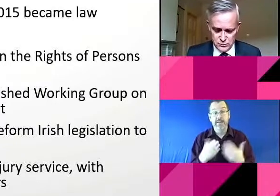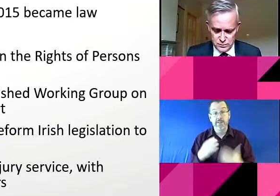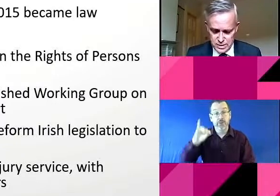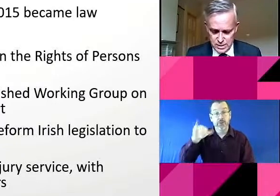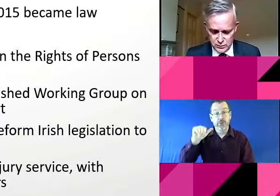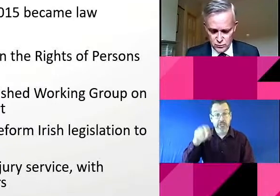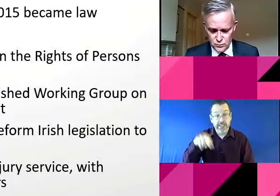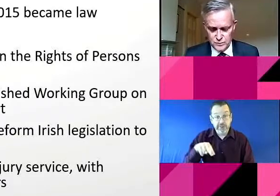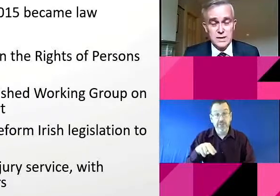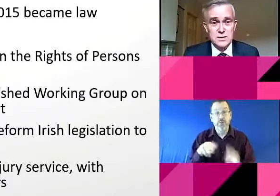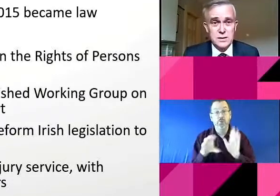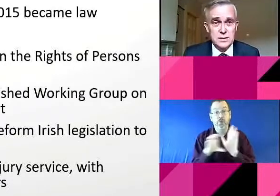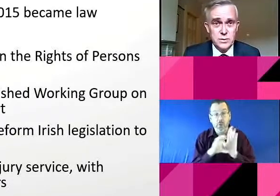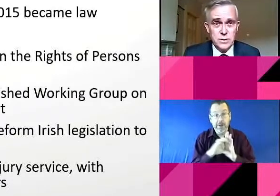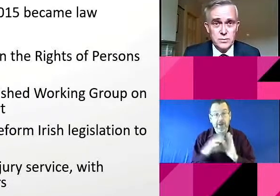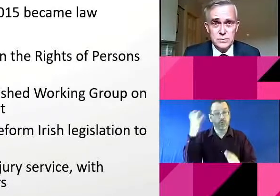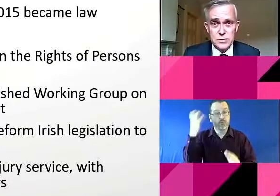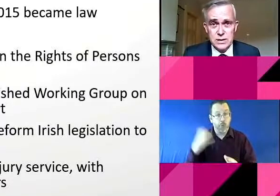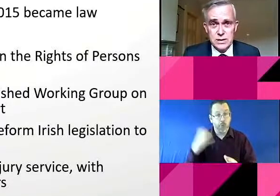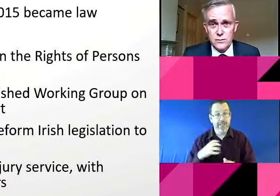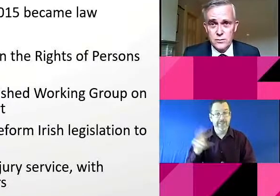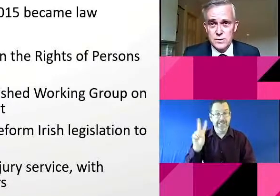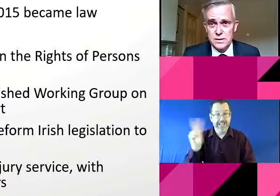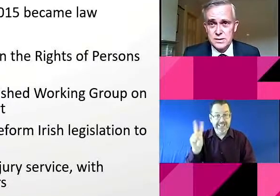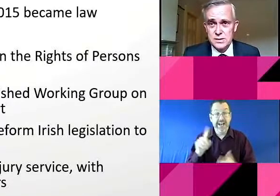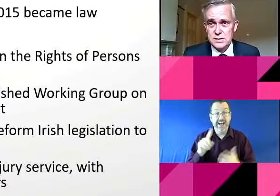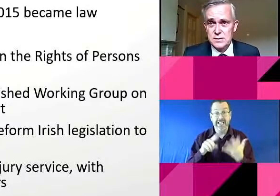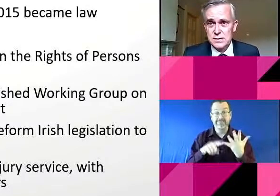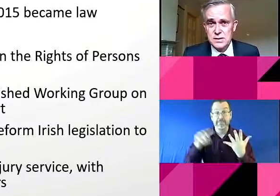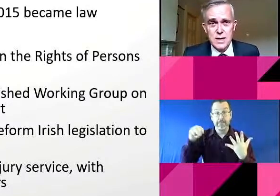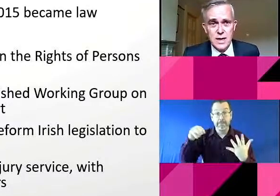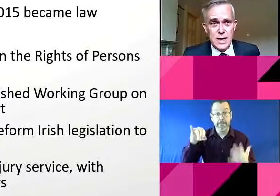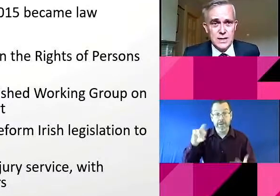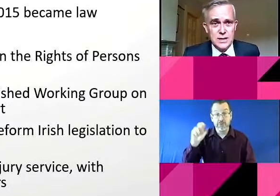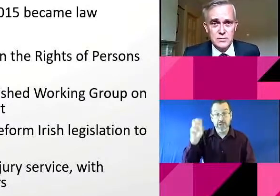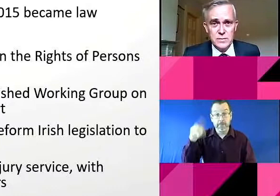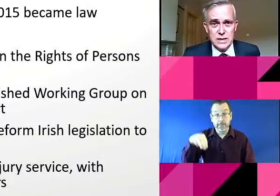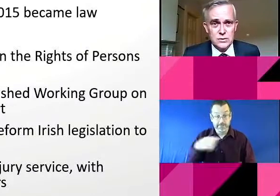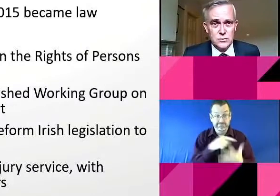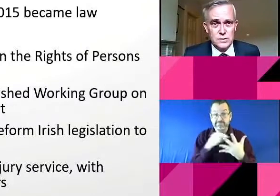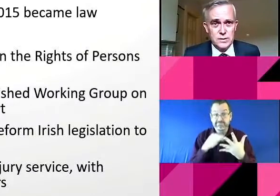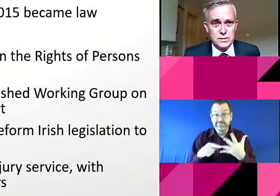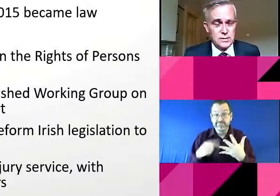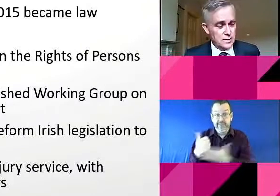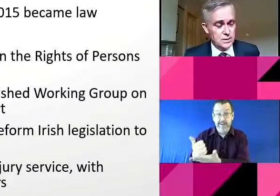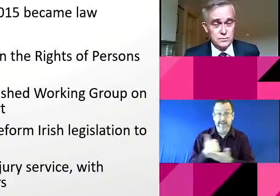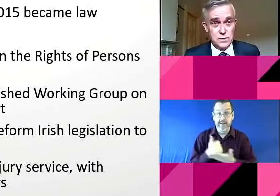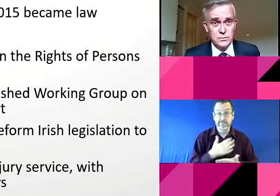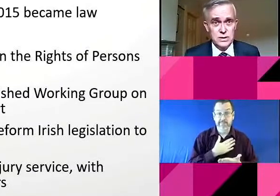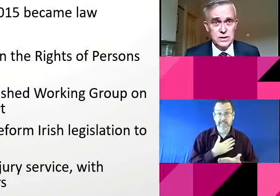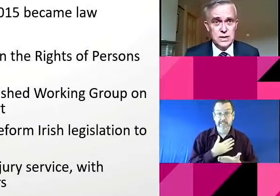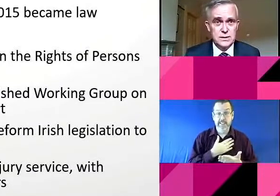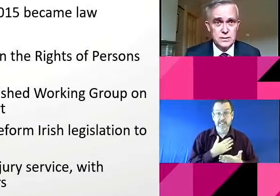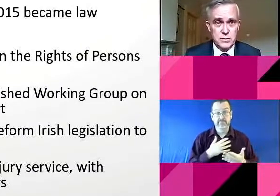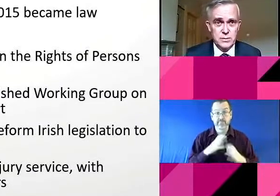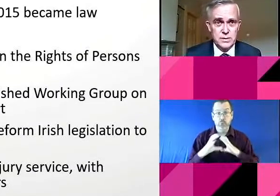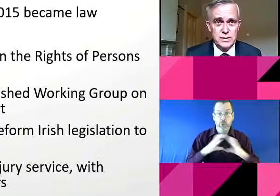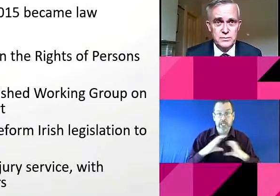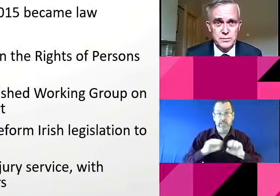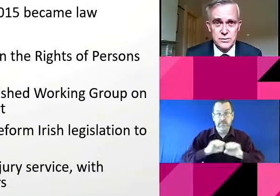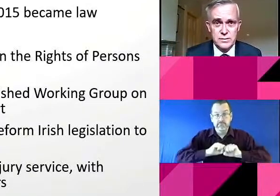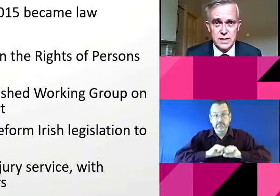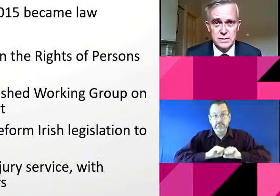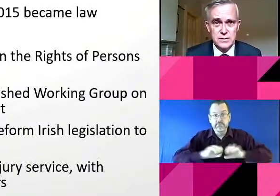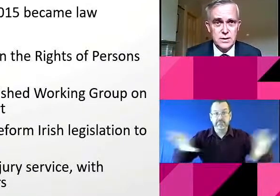Cormac, Romy, Vanessa and Miriam in particular for all the assistance in making sure that I'm communicating